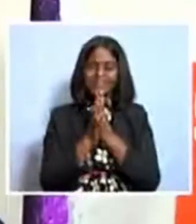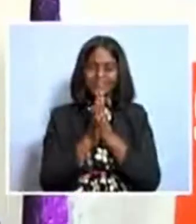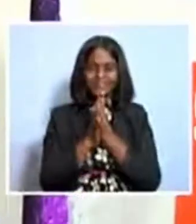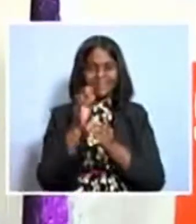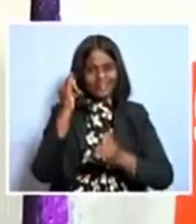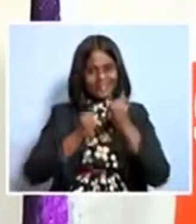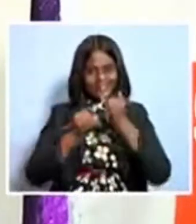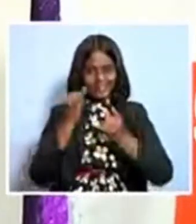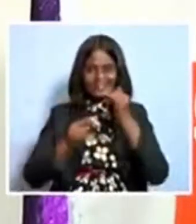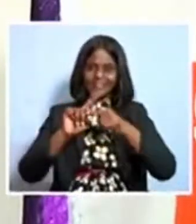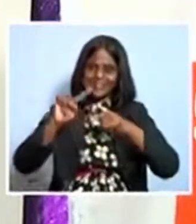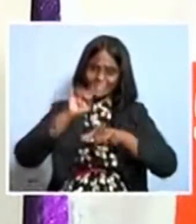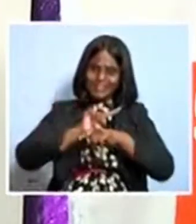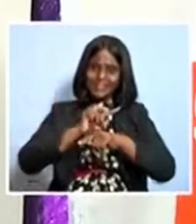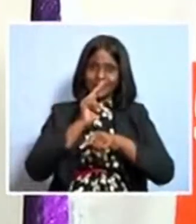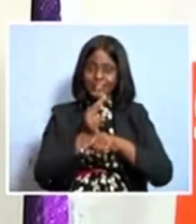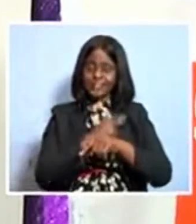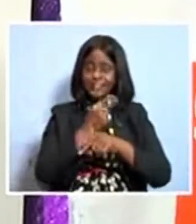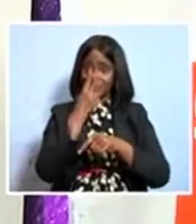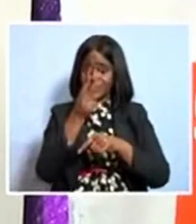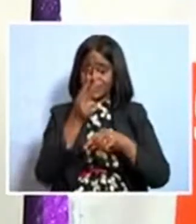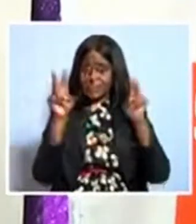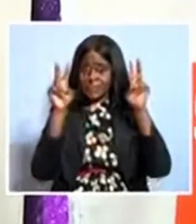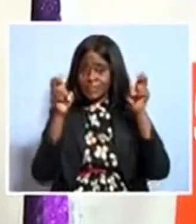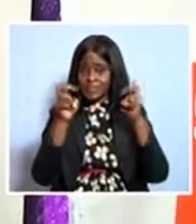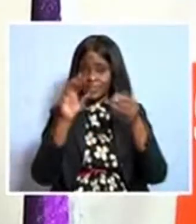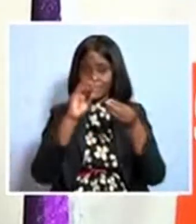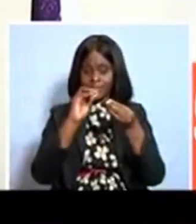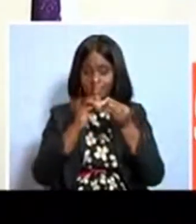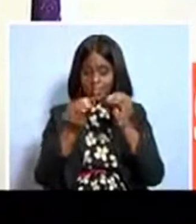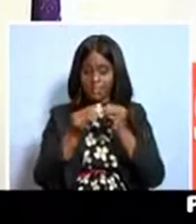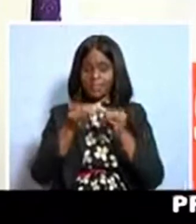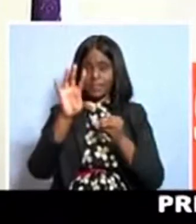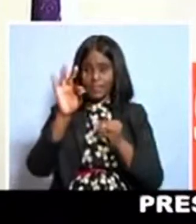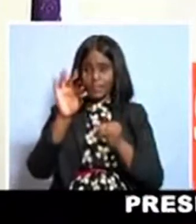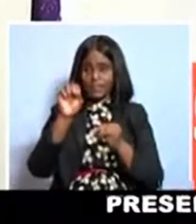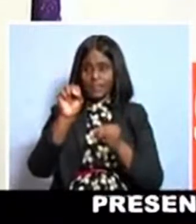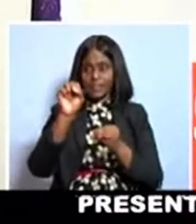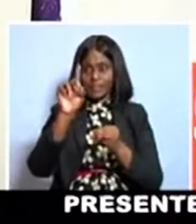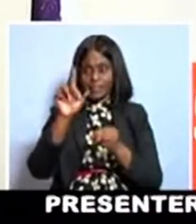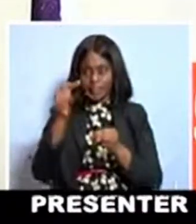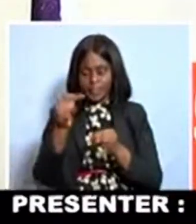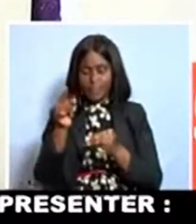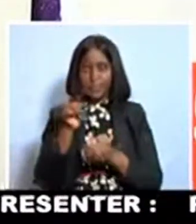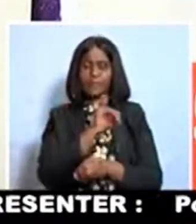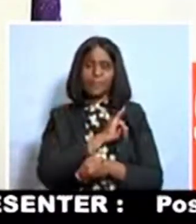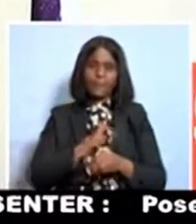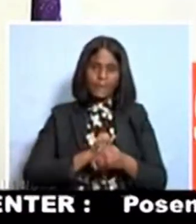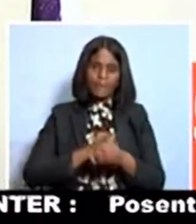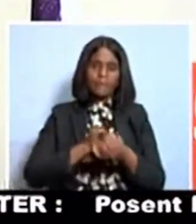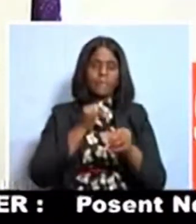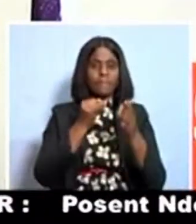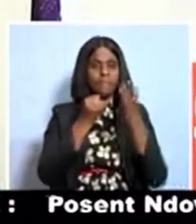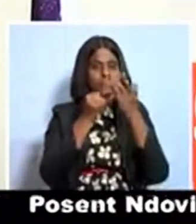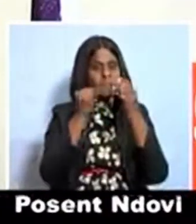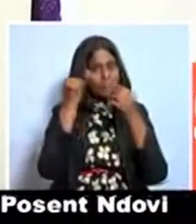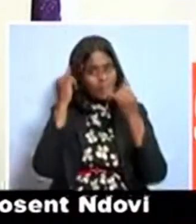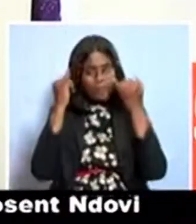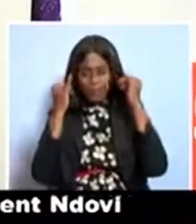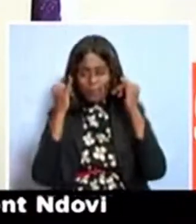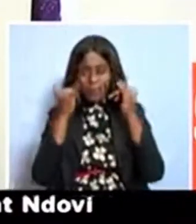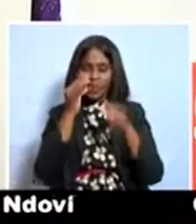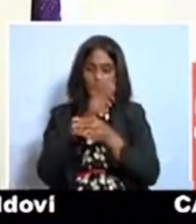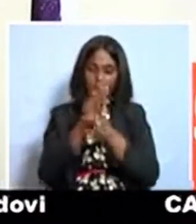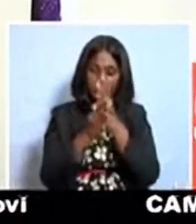done for today. We were looking at SDG number 9, which is industry, innovation and